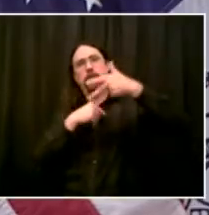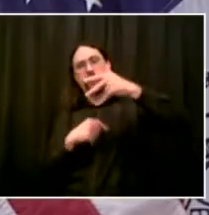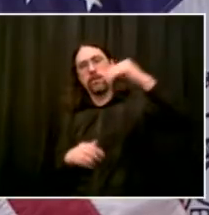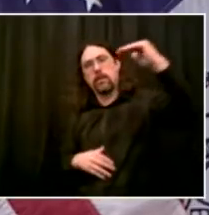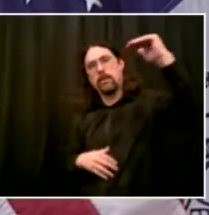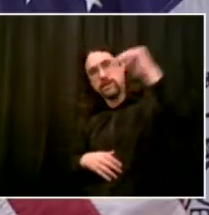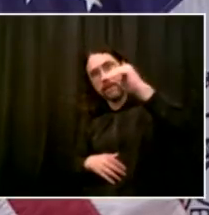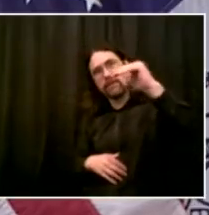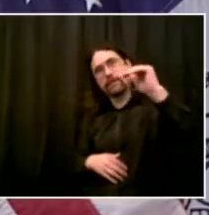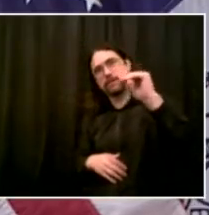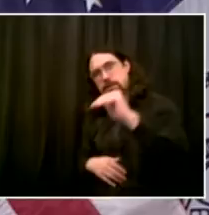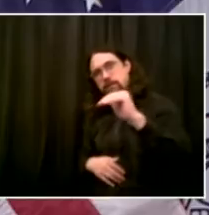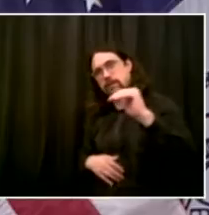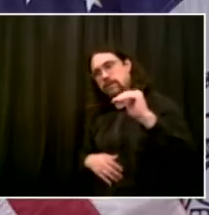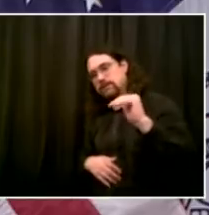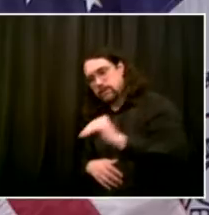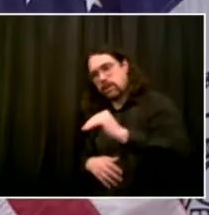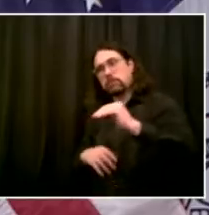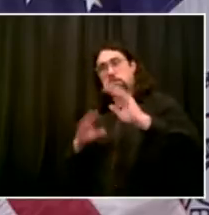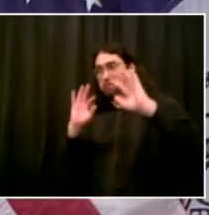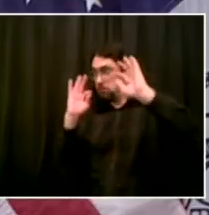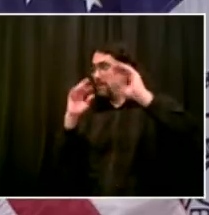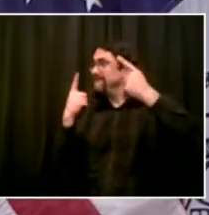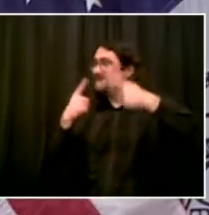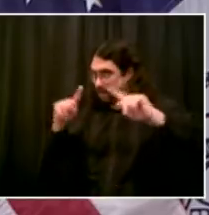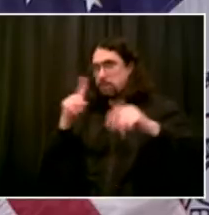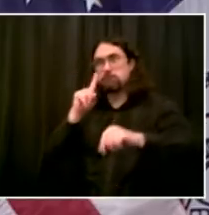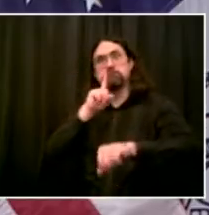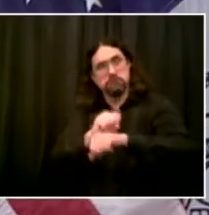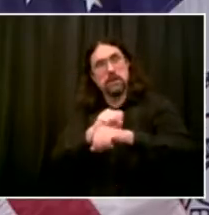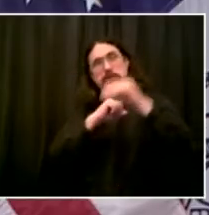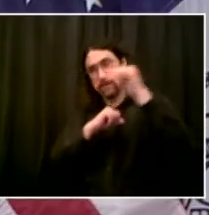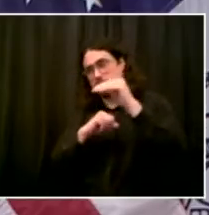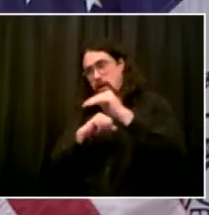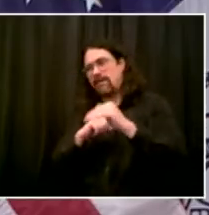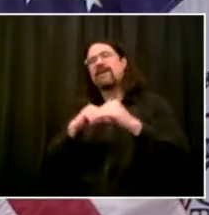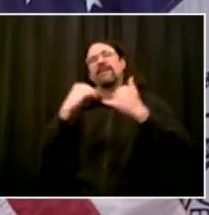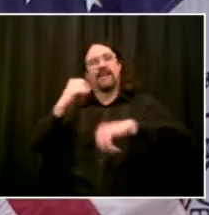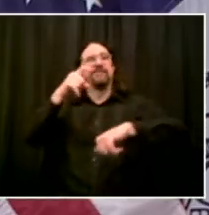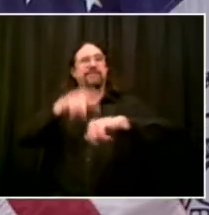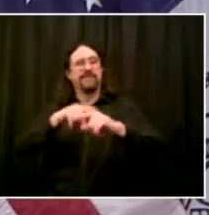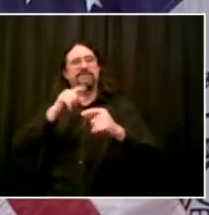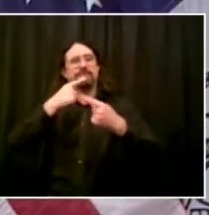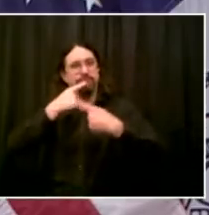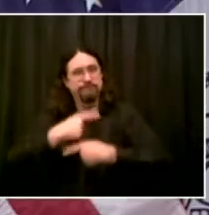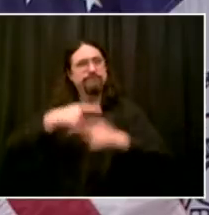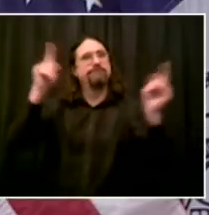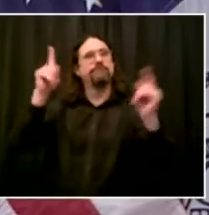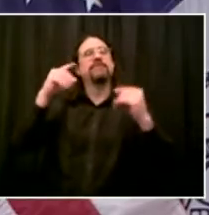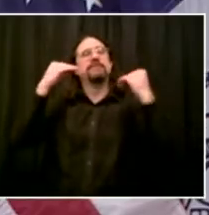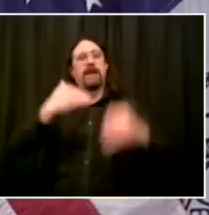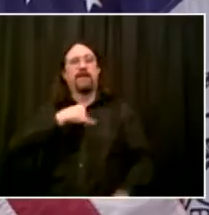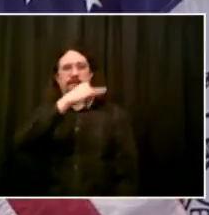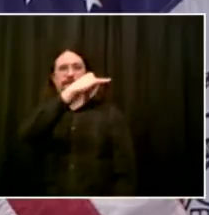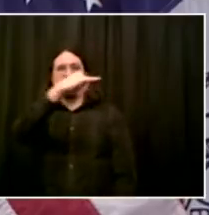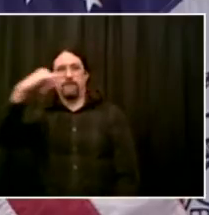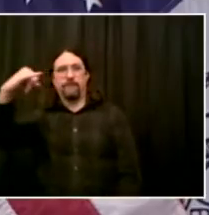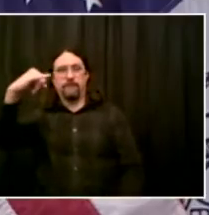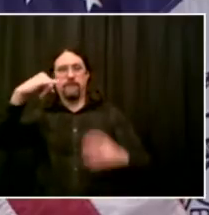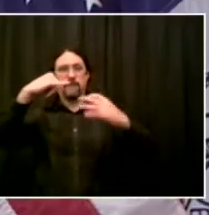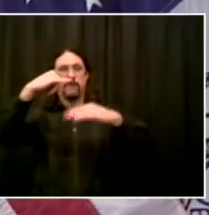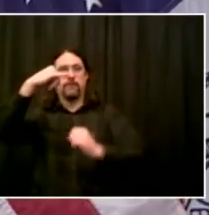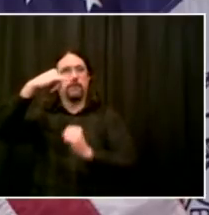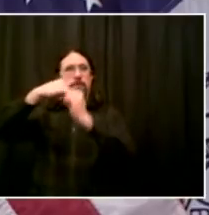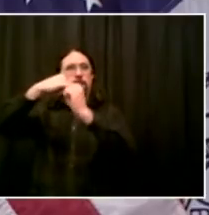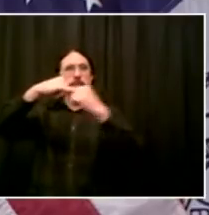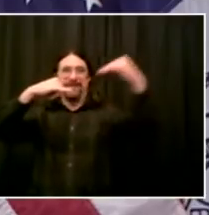moving in the right direction. But it's a very high bar, unquestionably. So we said 10 to 14 days, all moving in the same direction.